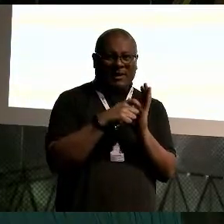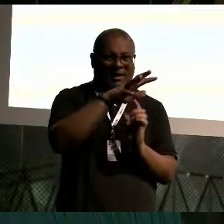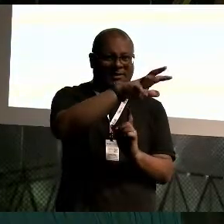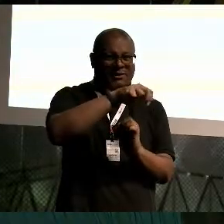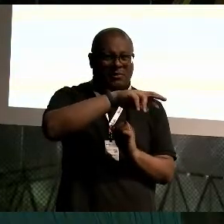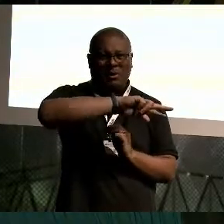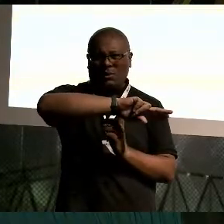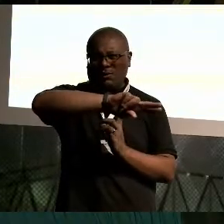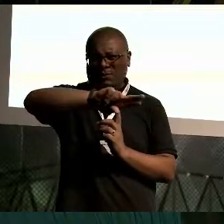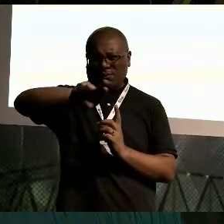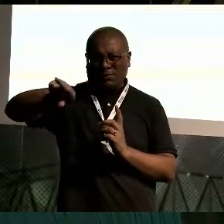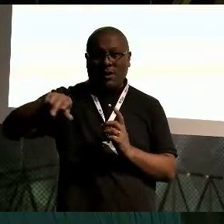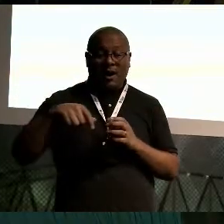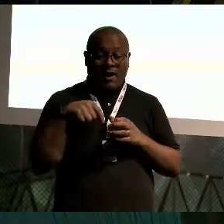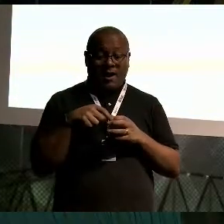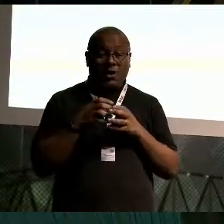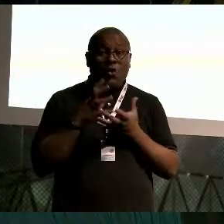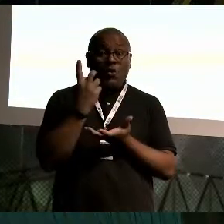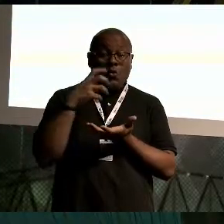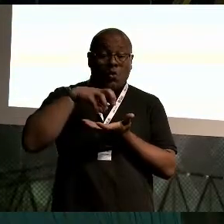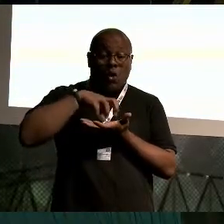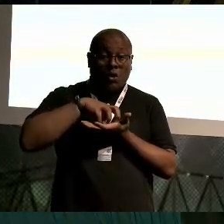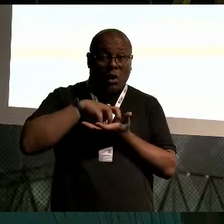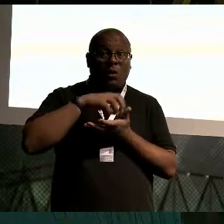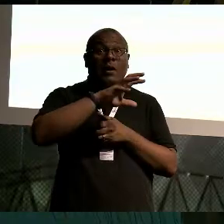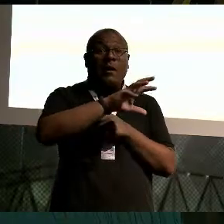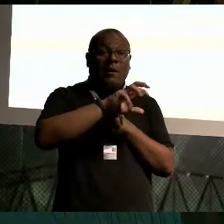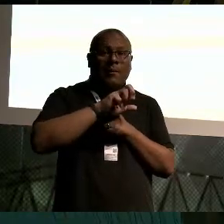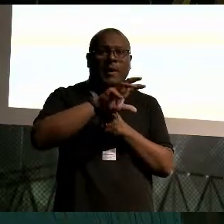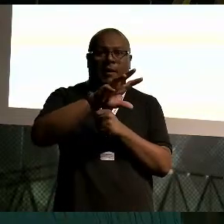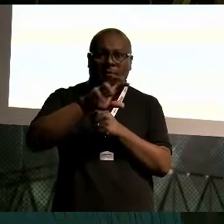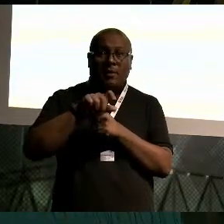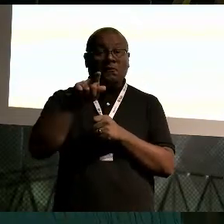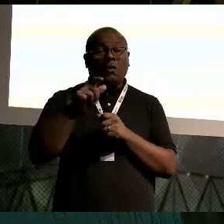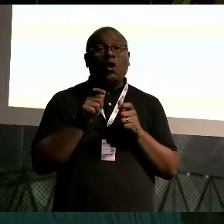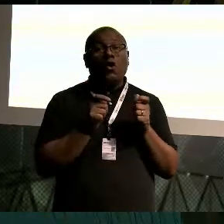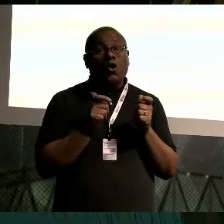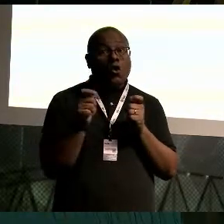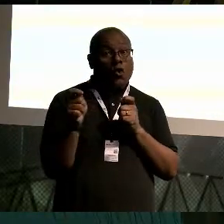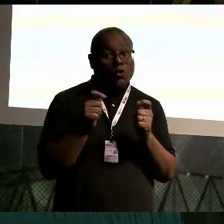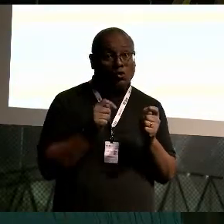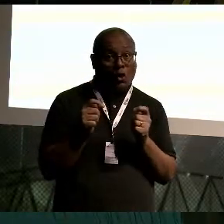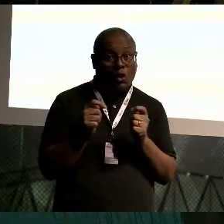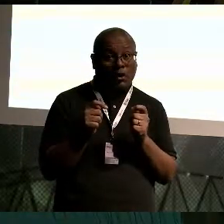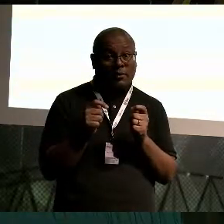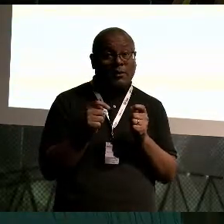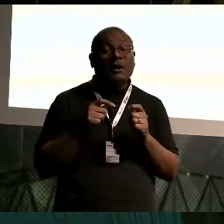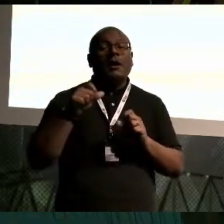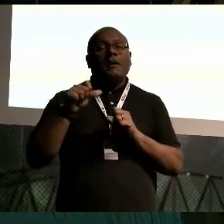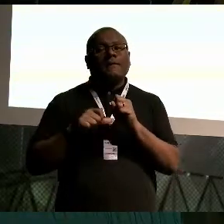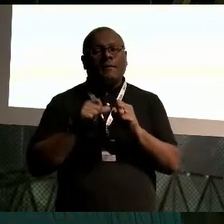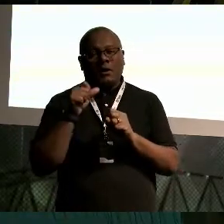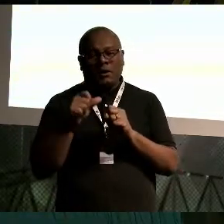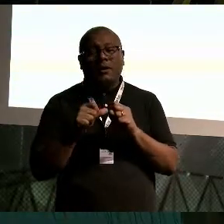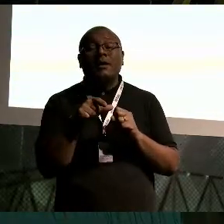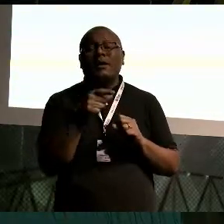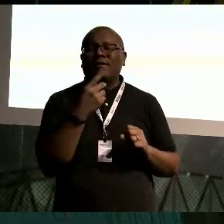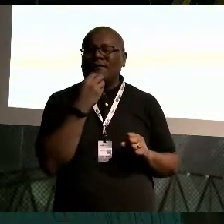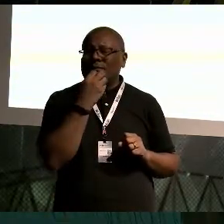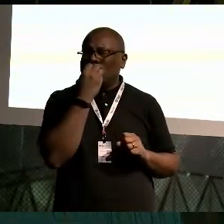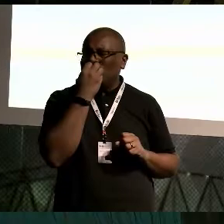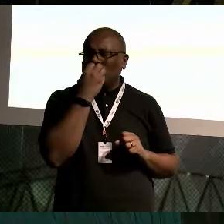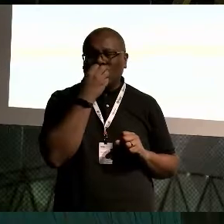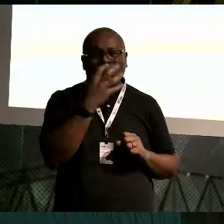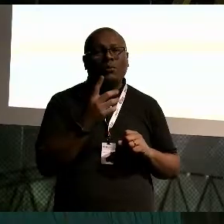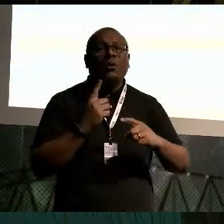can capture this flow, this can be source controlled, and it can be versioned. And this is really useful,